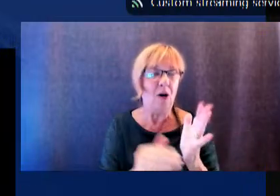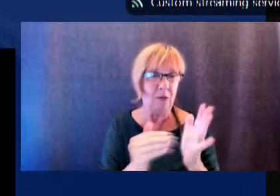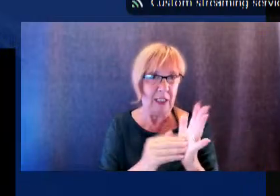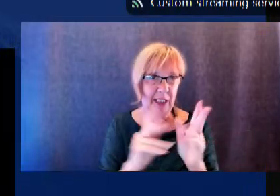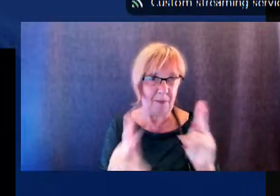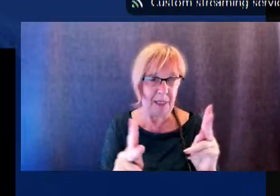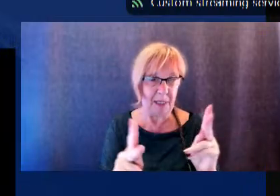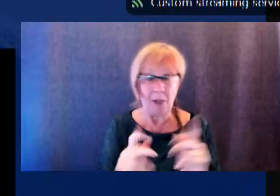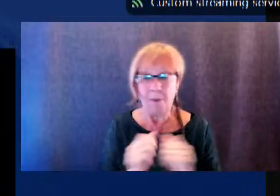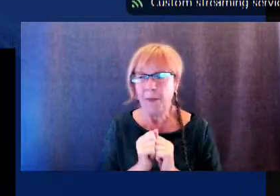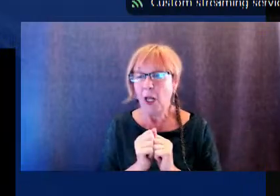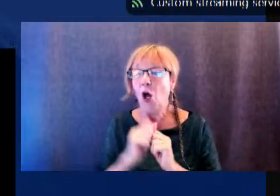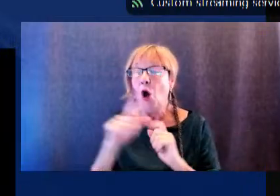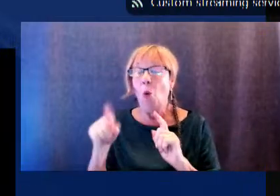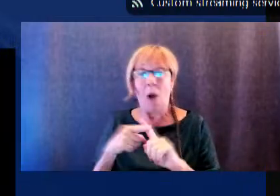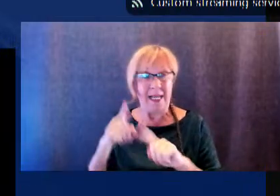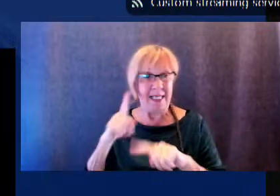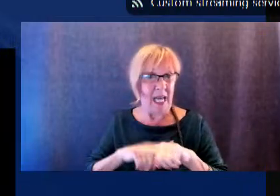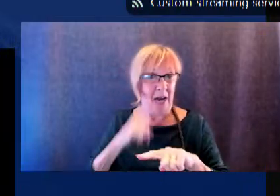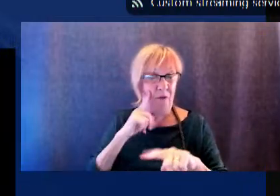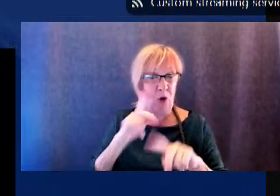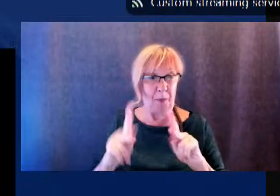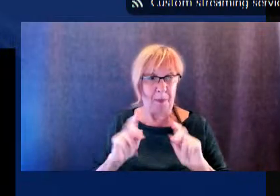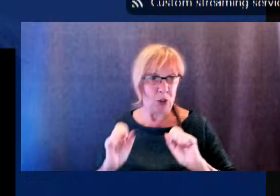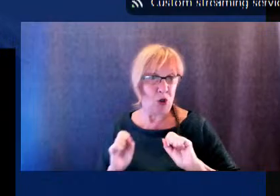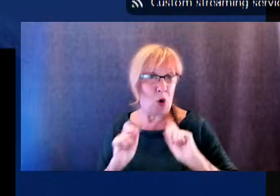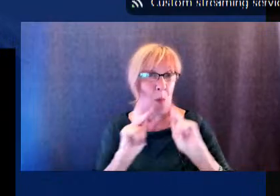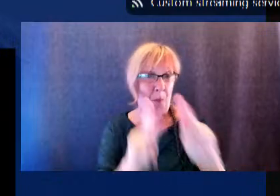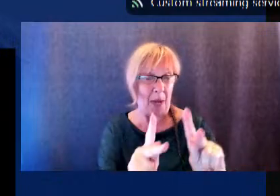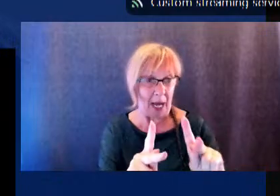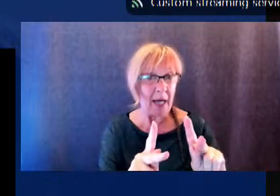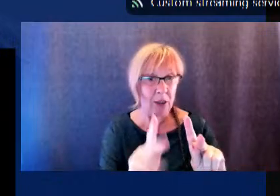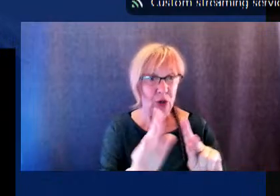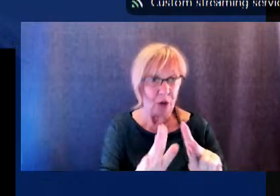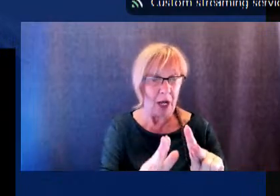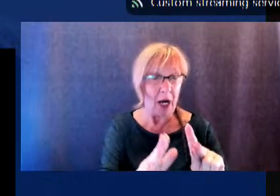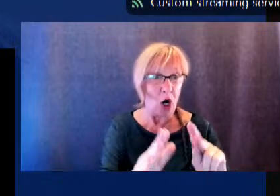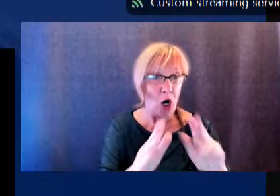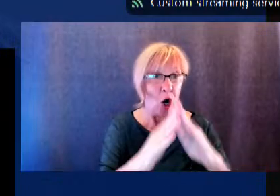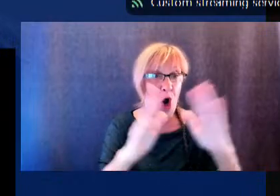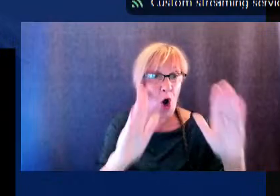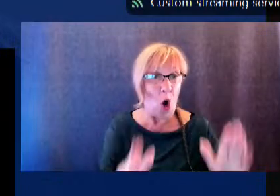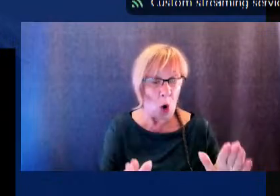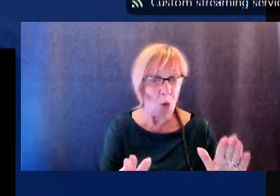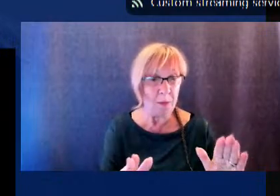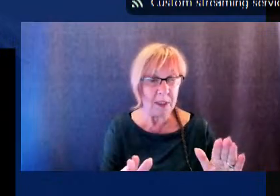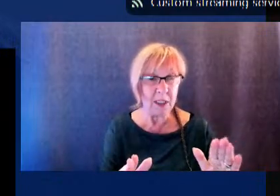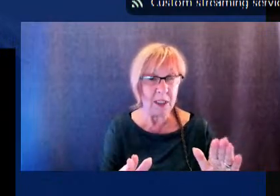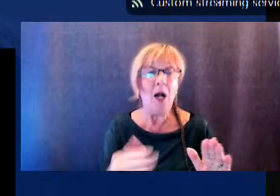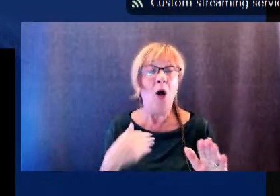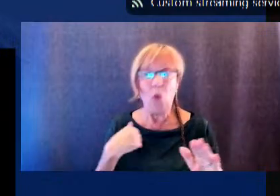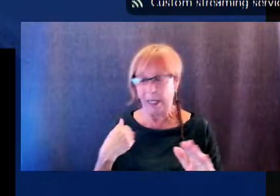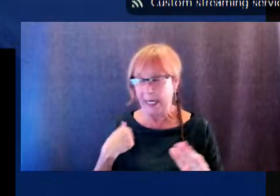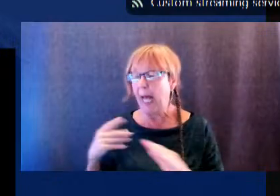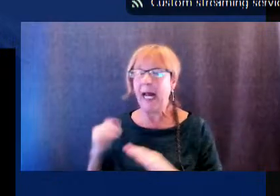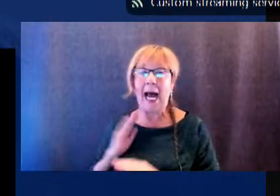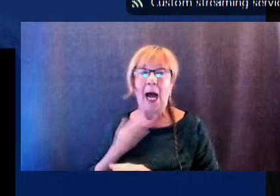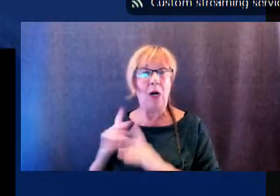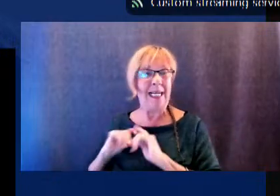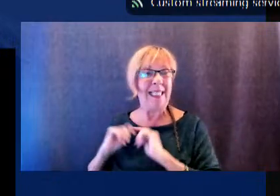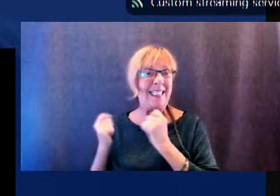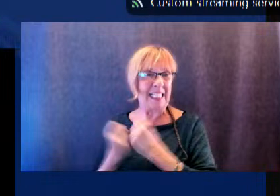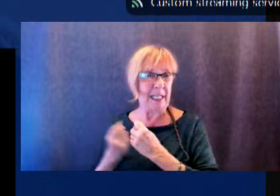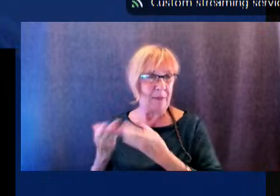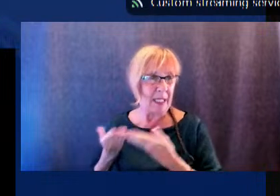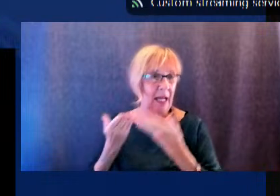deployed a team of mental health professionals to be there and provide emotional support for nearly 19,000 people. To